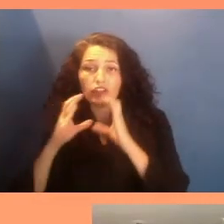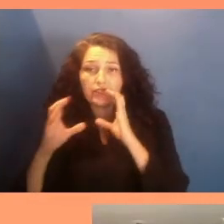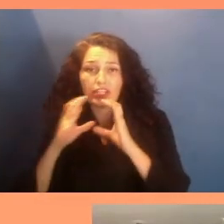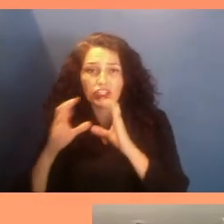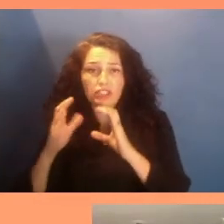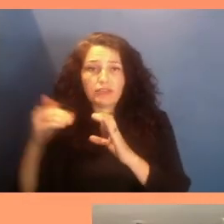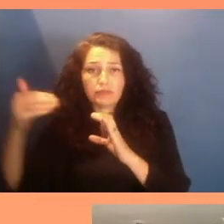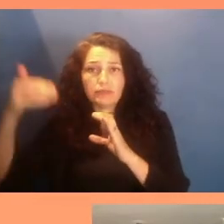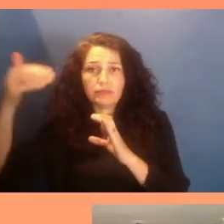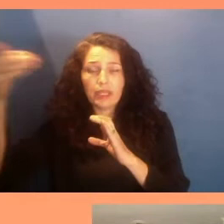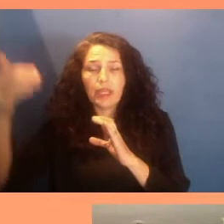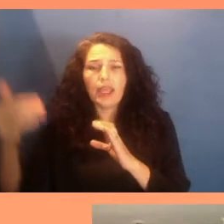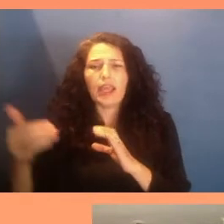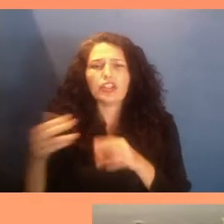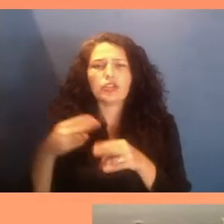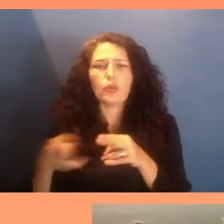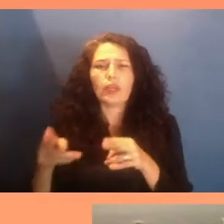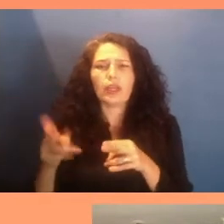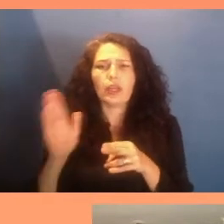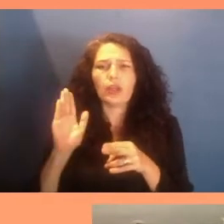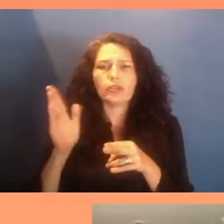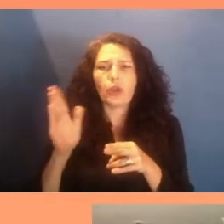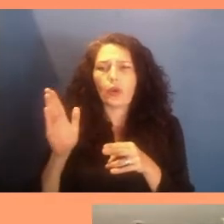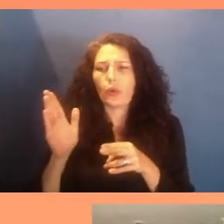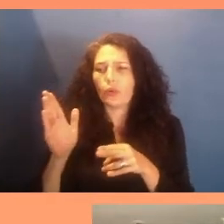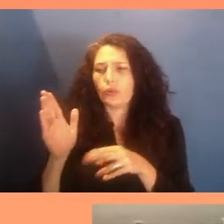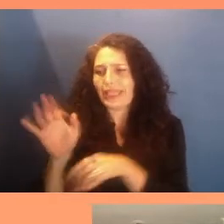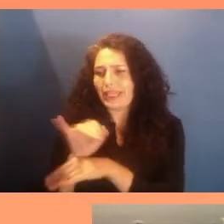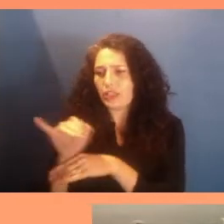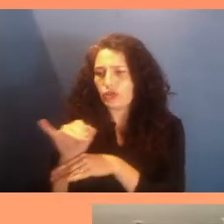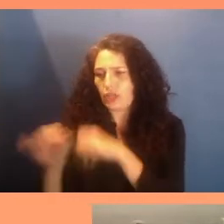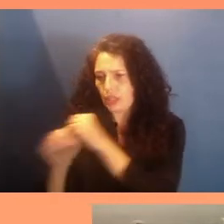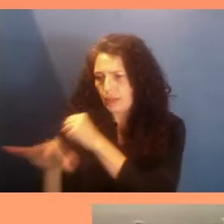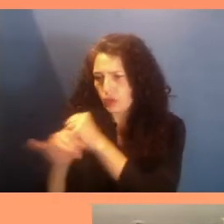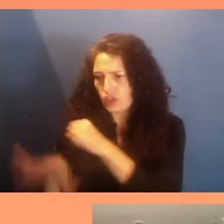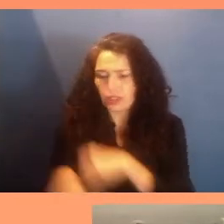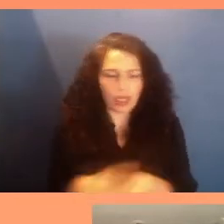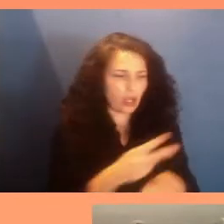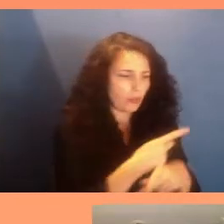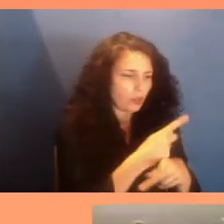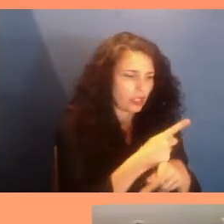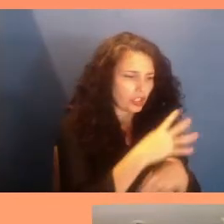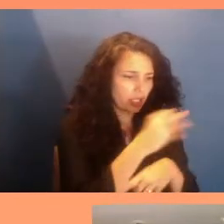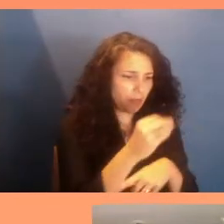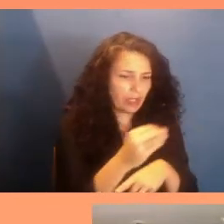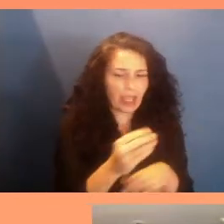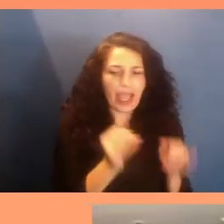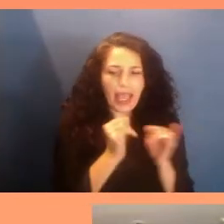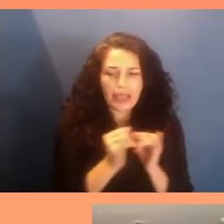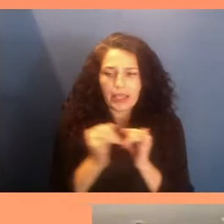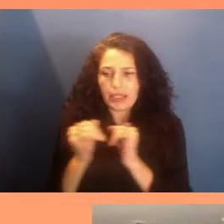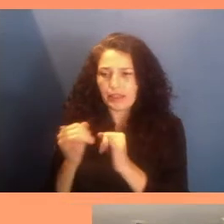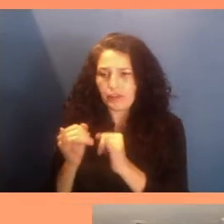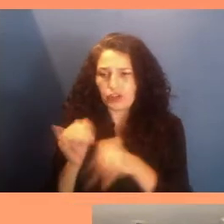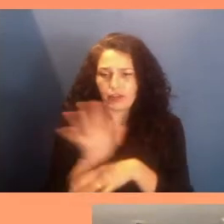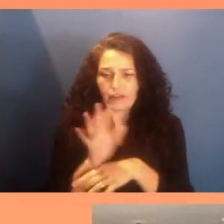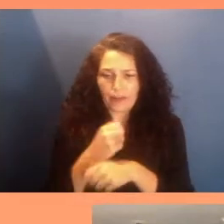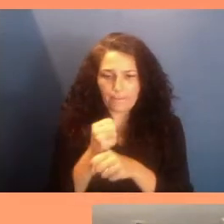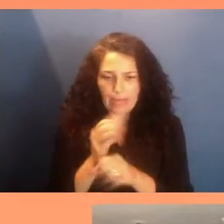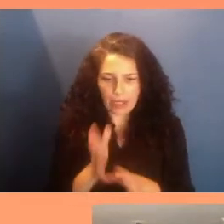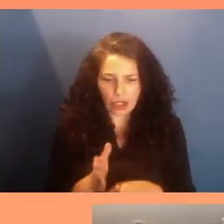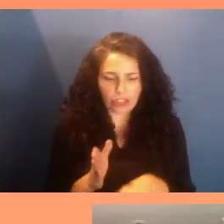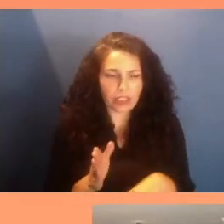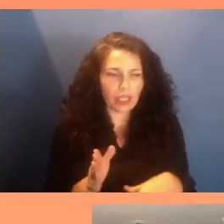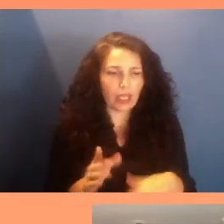real quick, we're looking at the industry and the commercial sector, the production company and the individual filmmaker sector, the